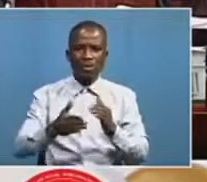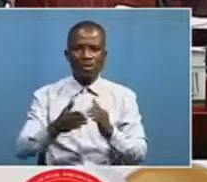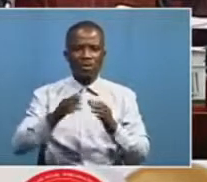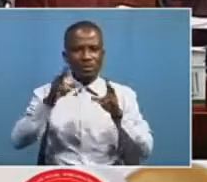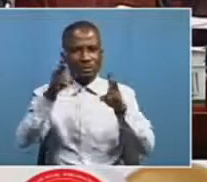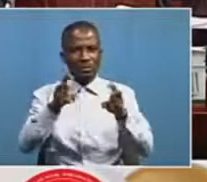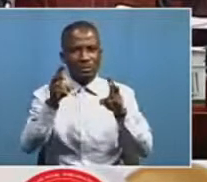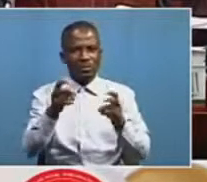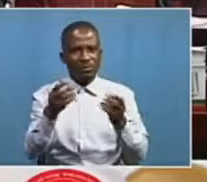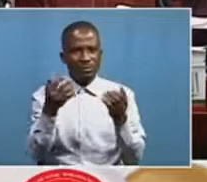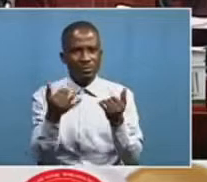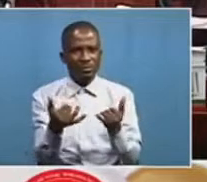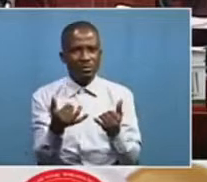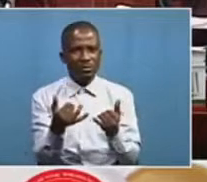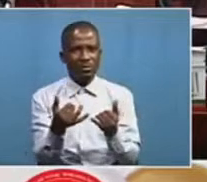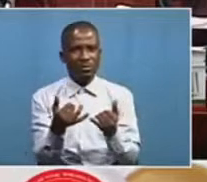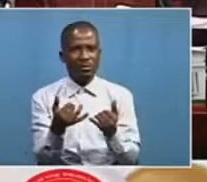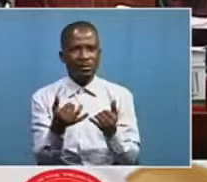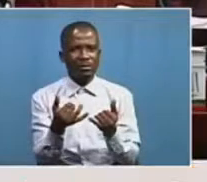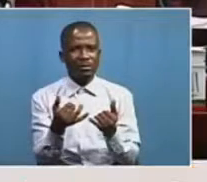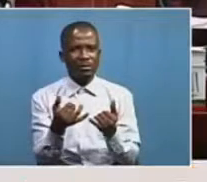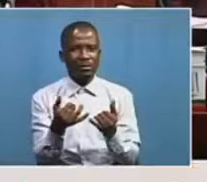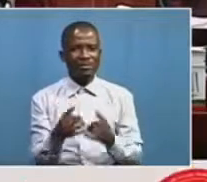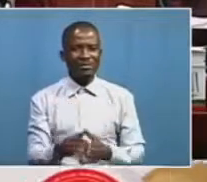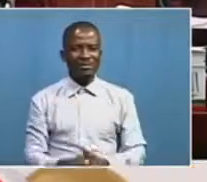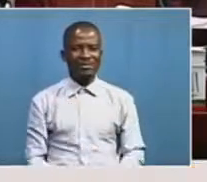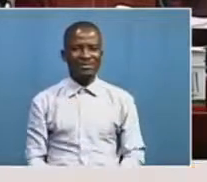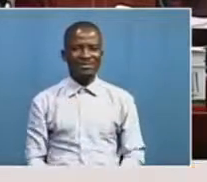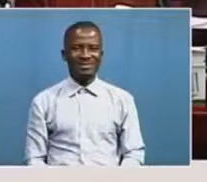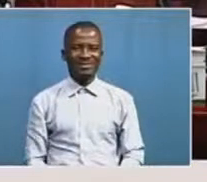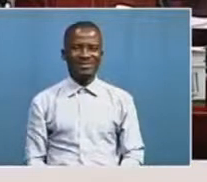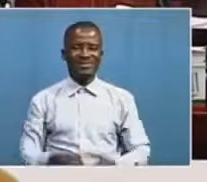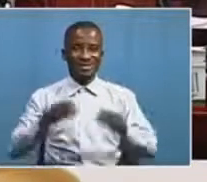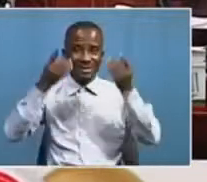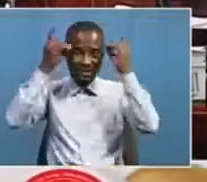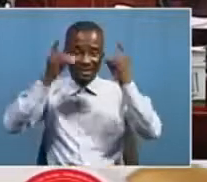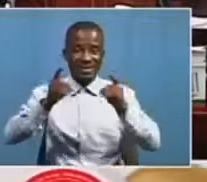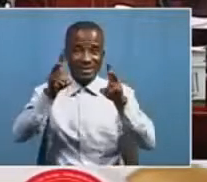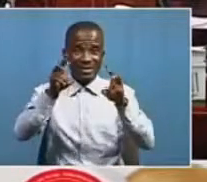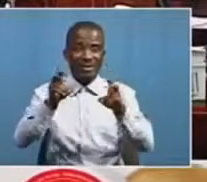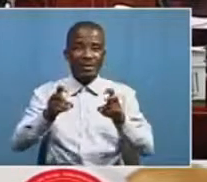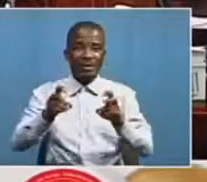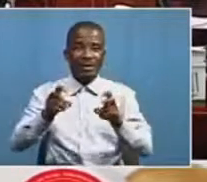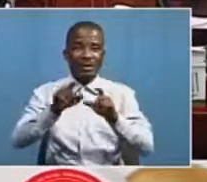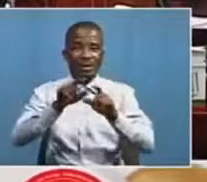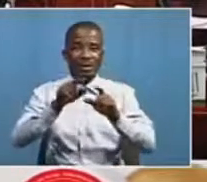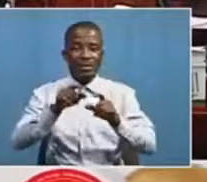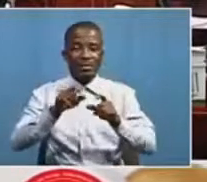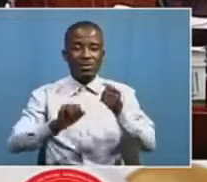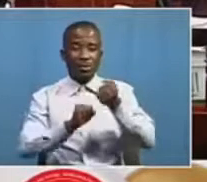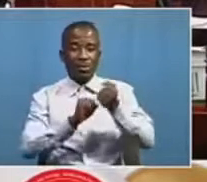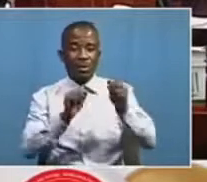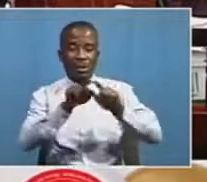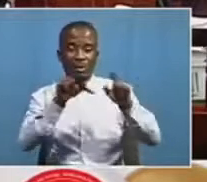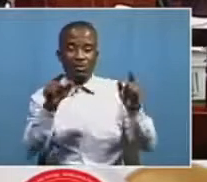issue, which leads to a decision on a particular issue in favor of the party who